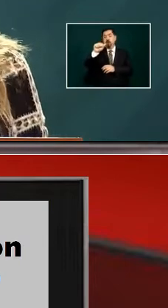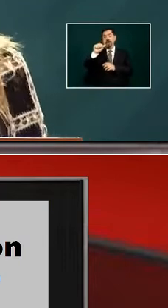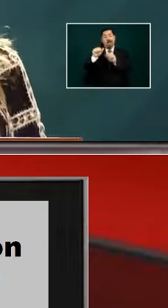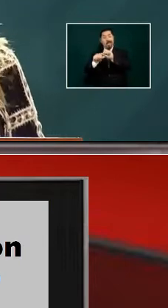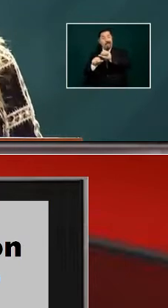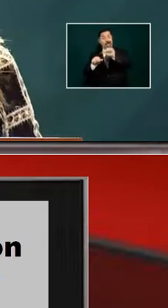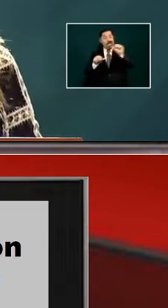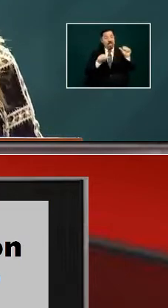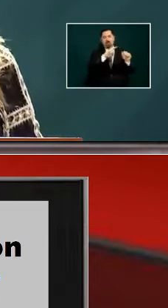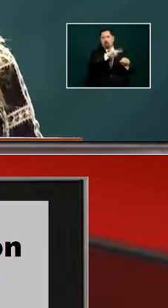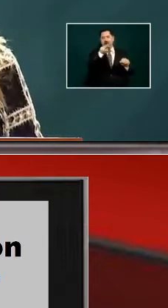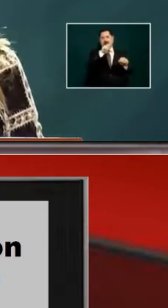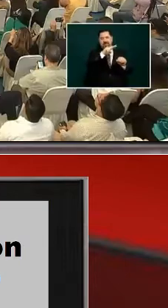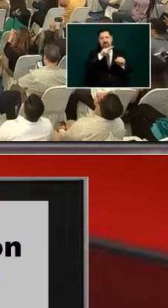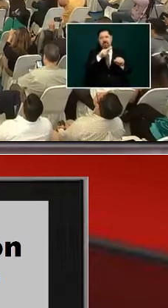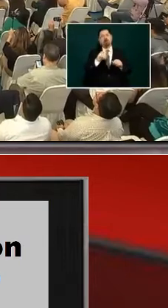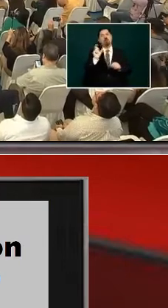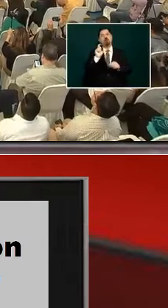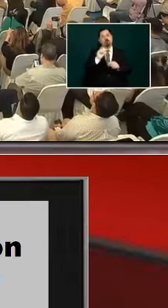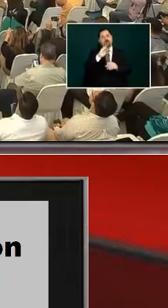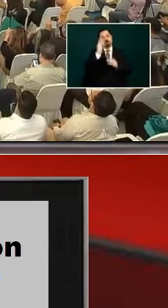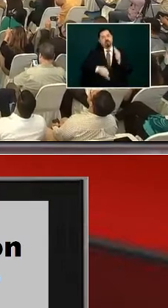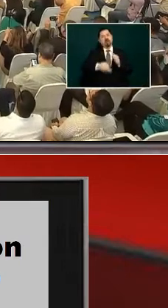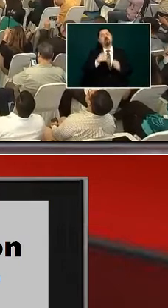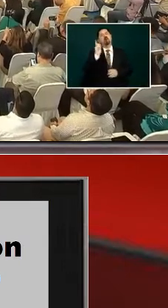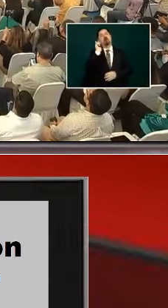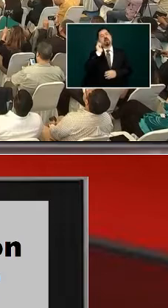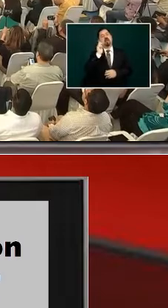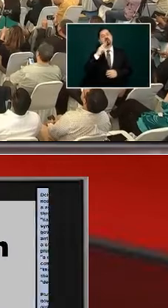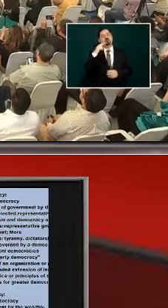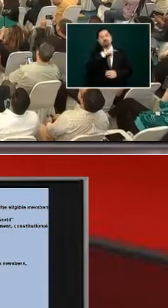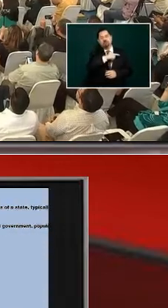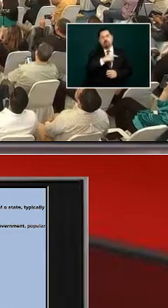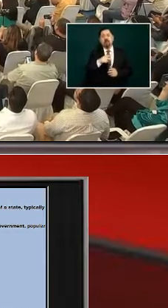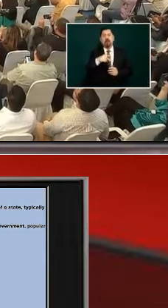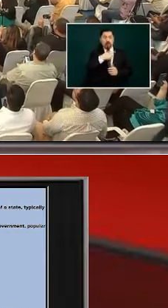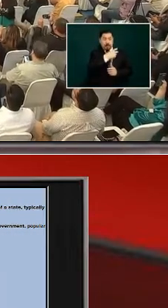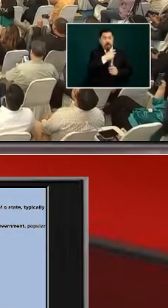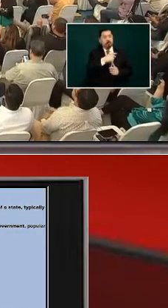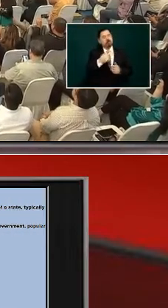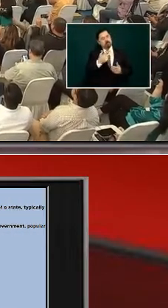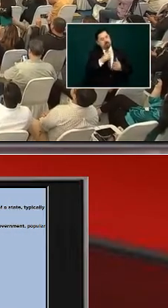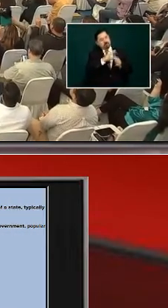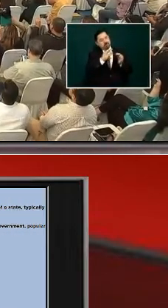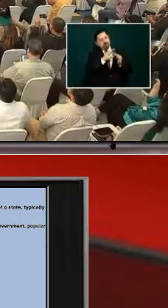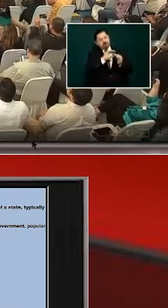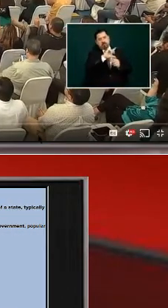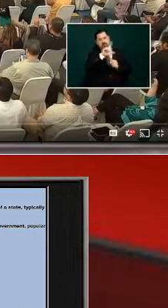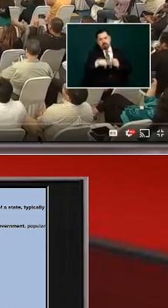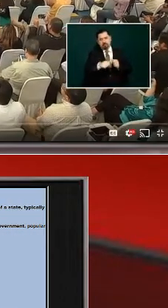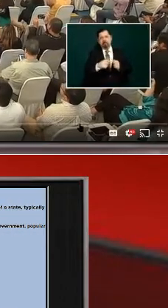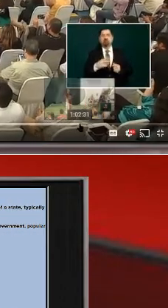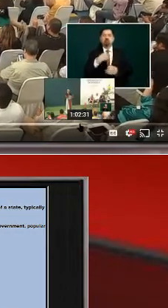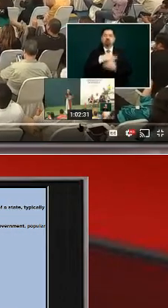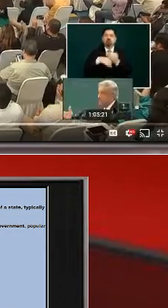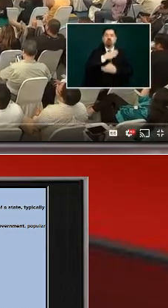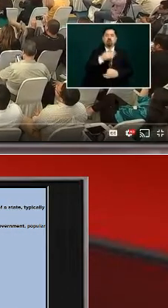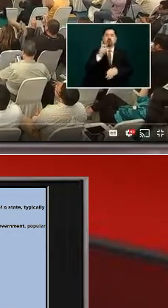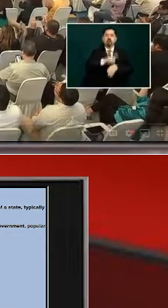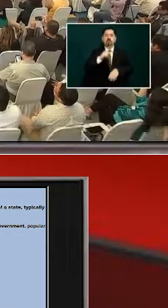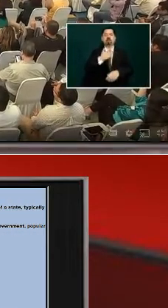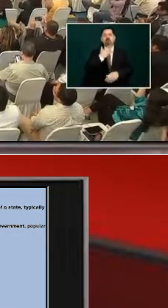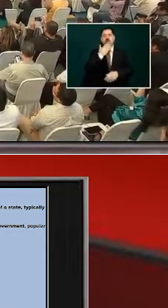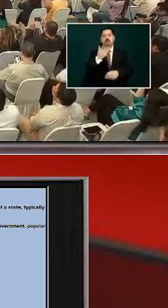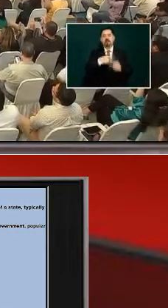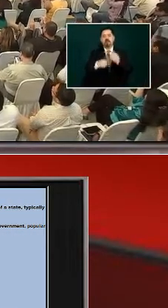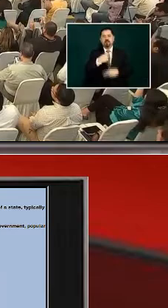should be finished shortly and you'd be very good day to all so that I just wanted